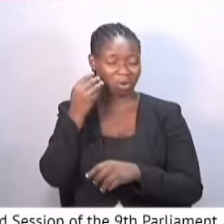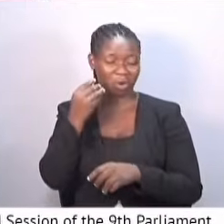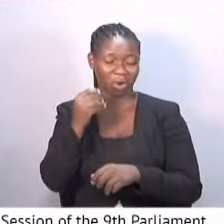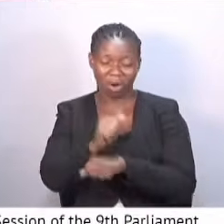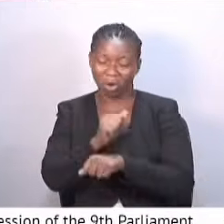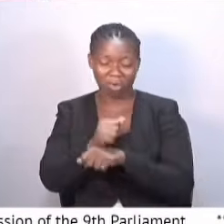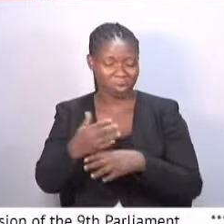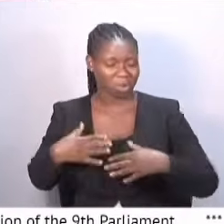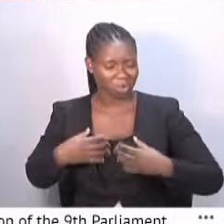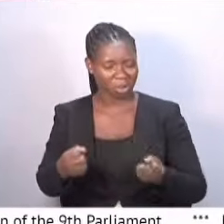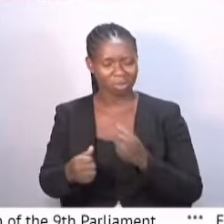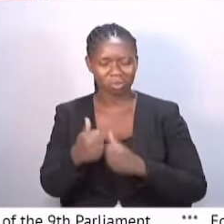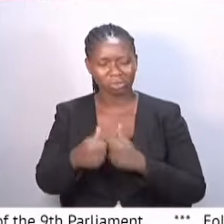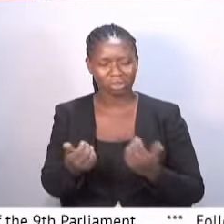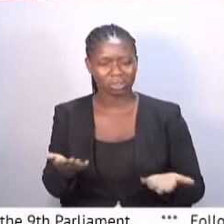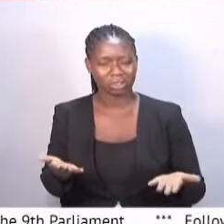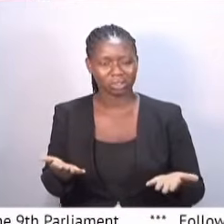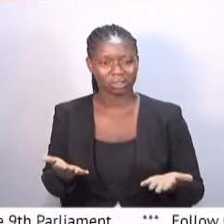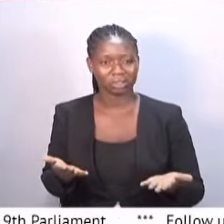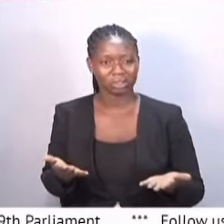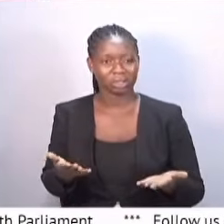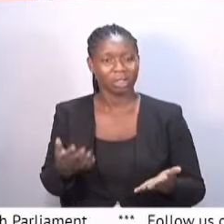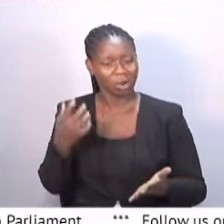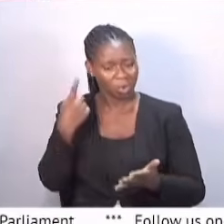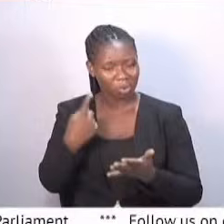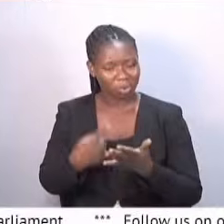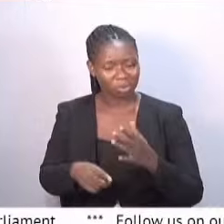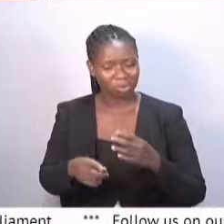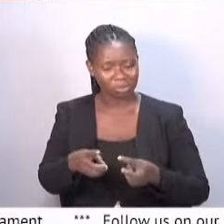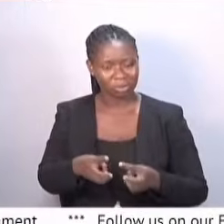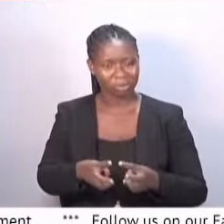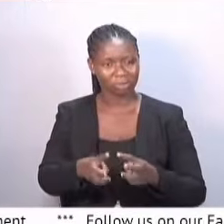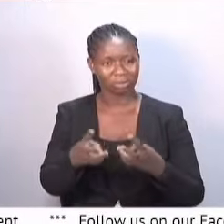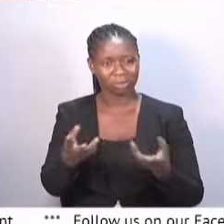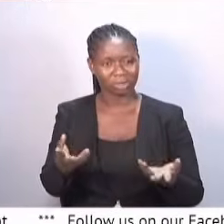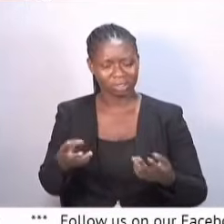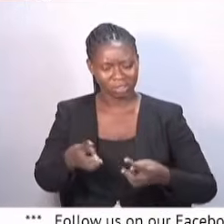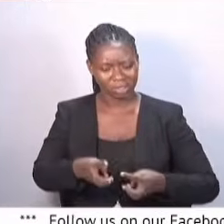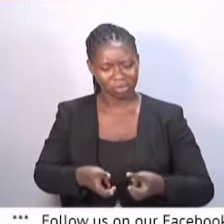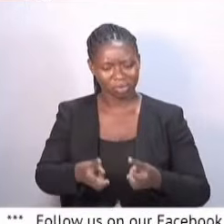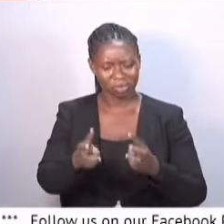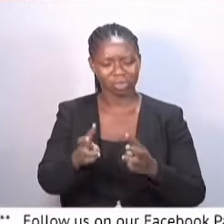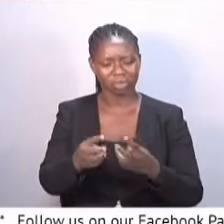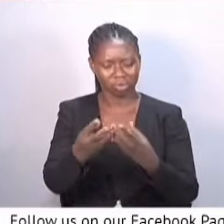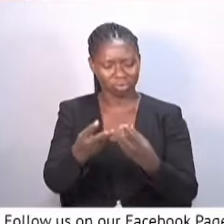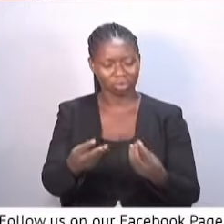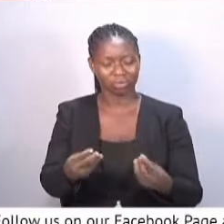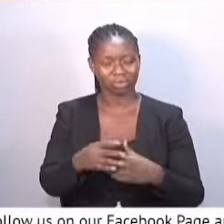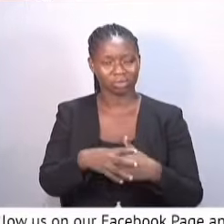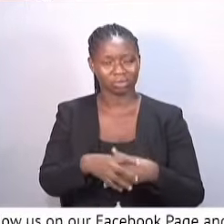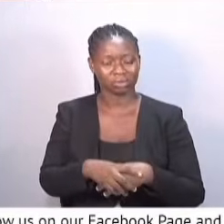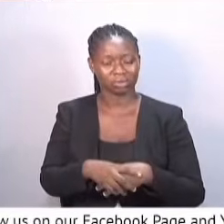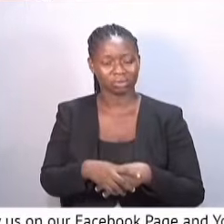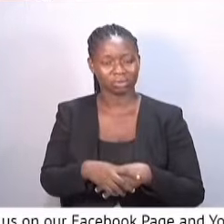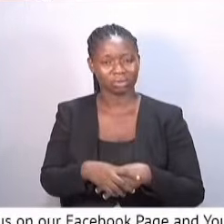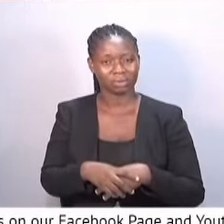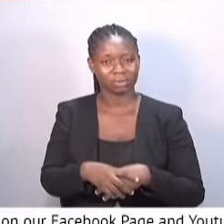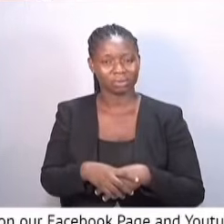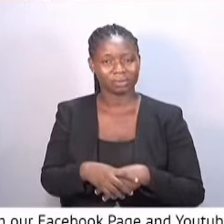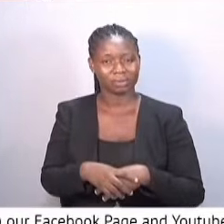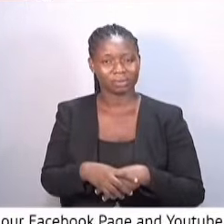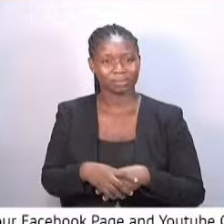homework well? Which is which? And what should be the way out of this